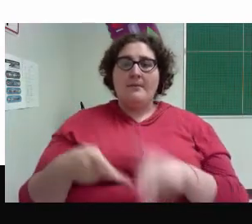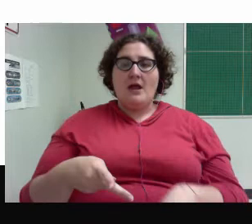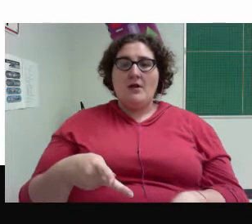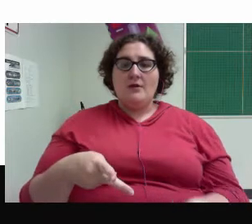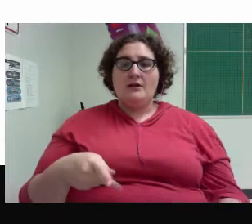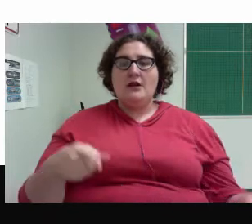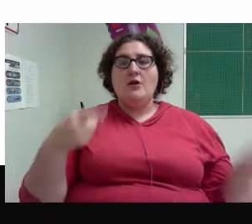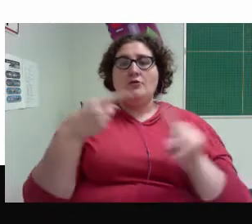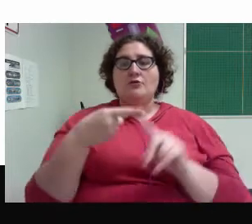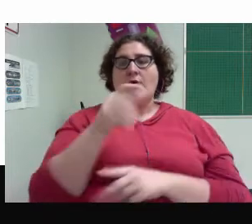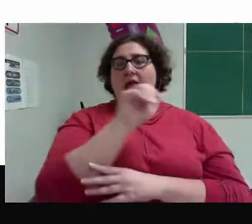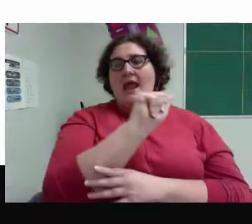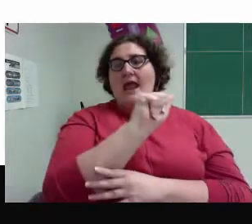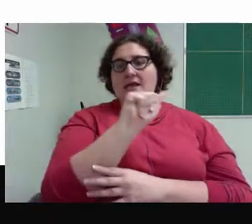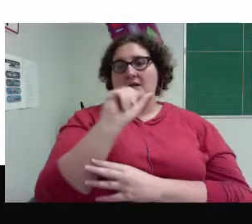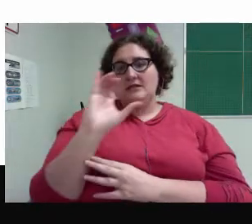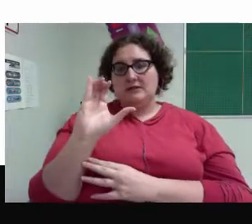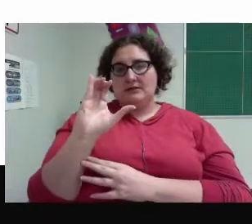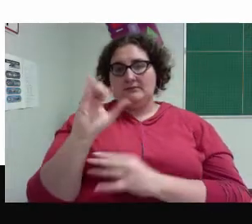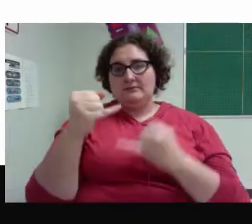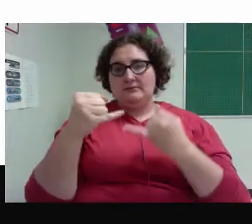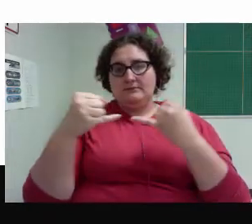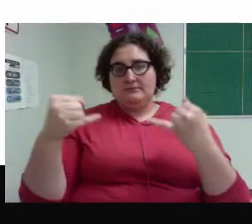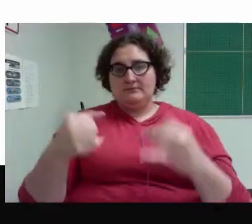parallel to AC.